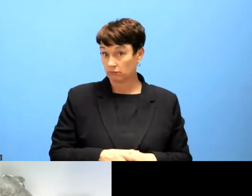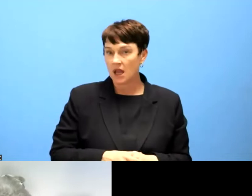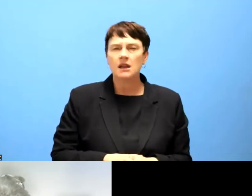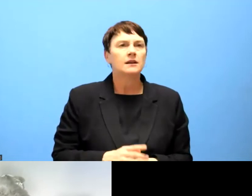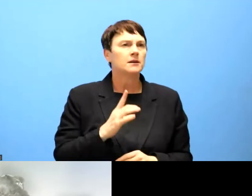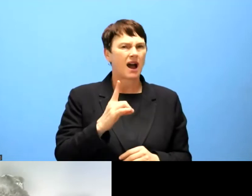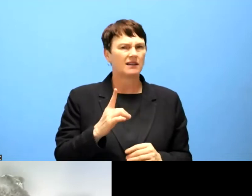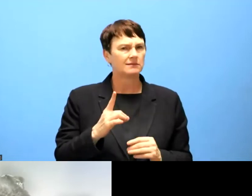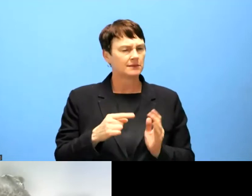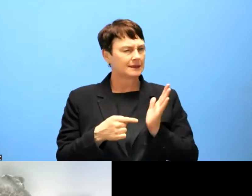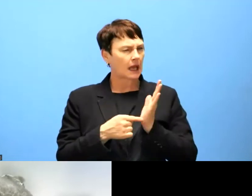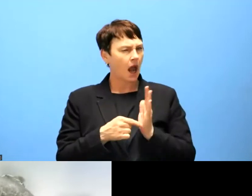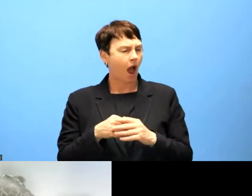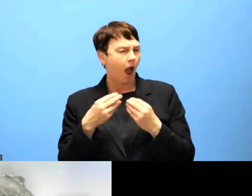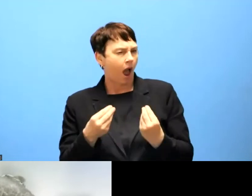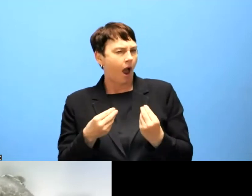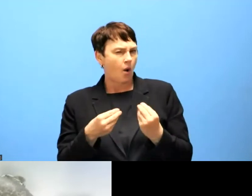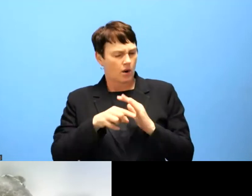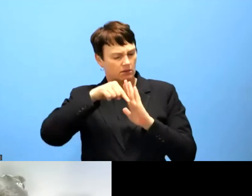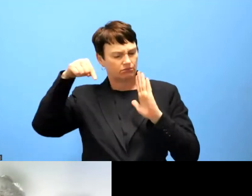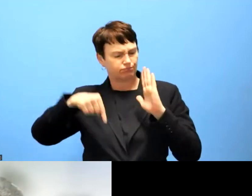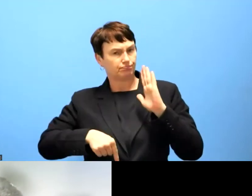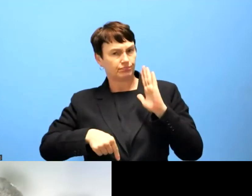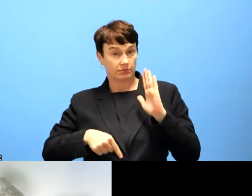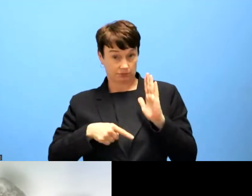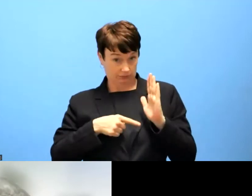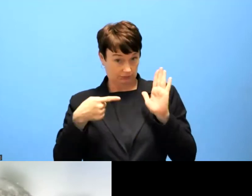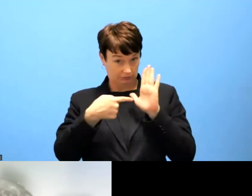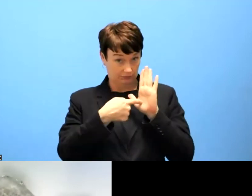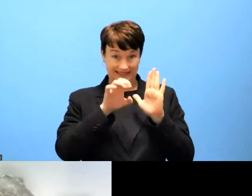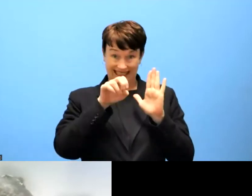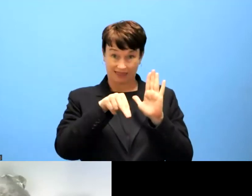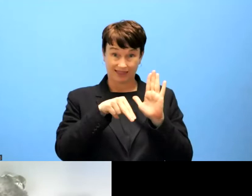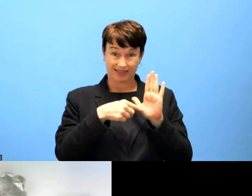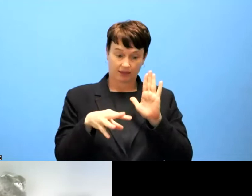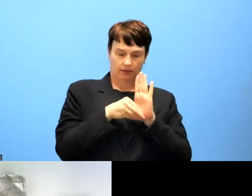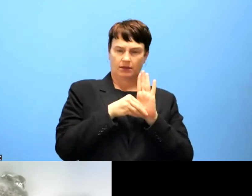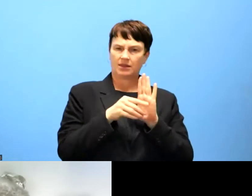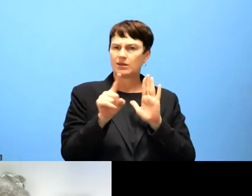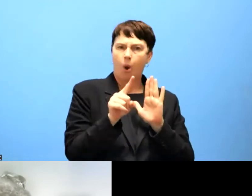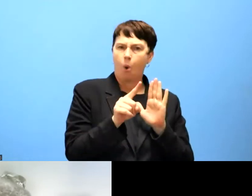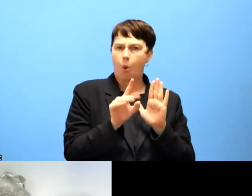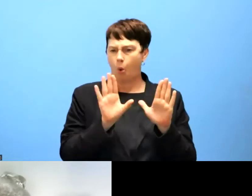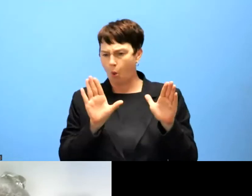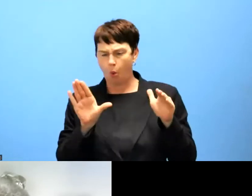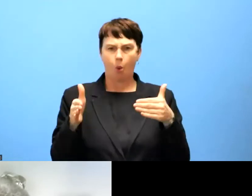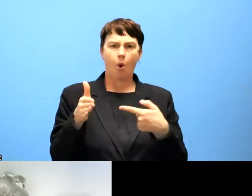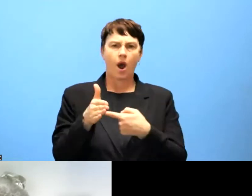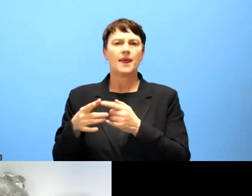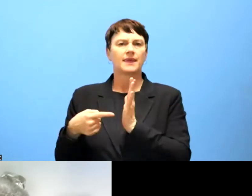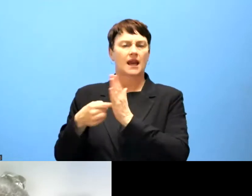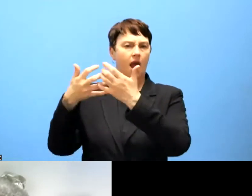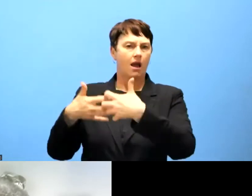operating system, on the development system, on the load coding system, don't know what. So we are in our EN at